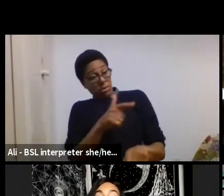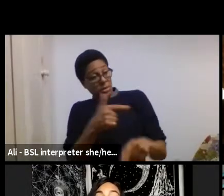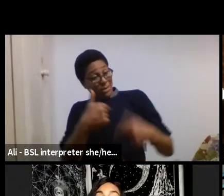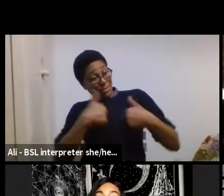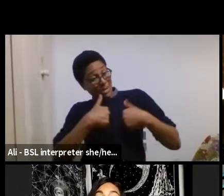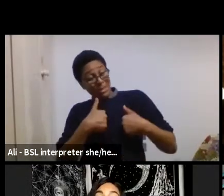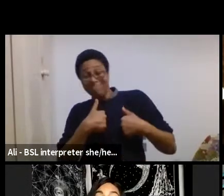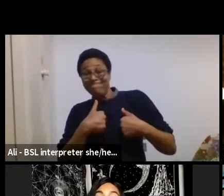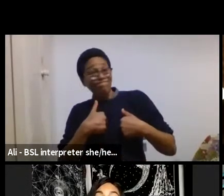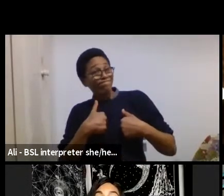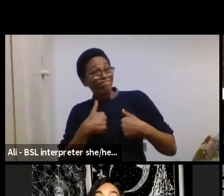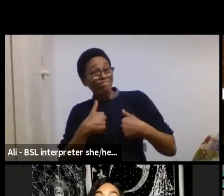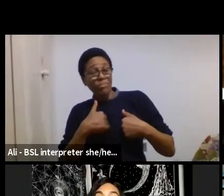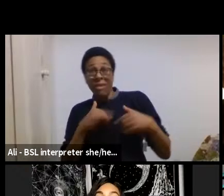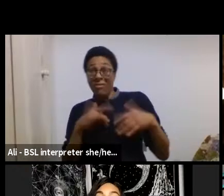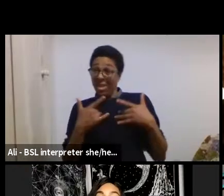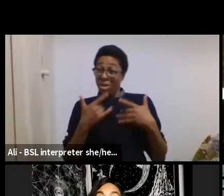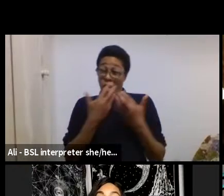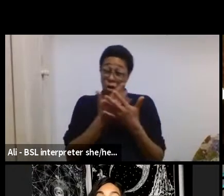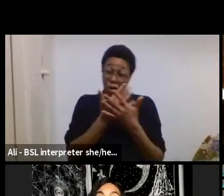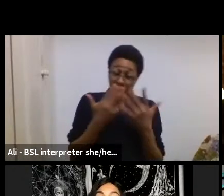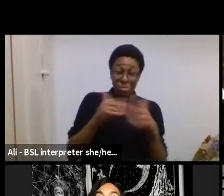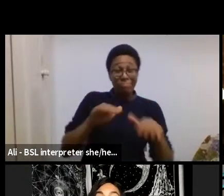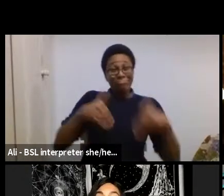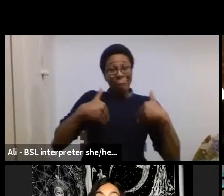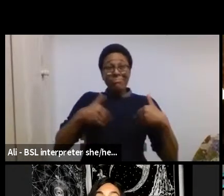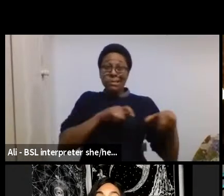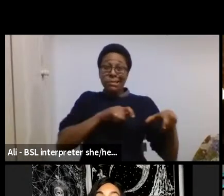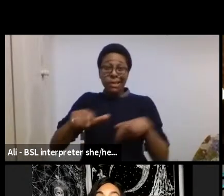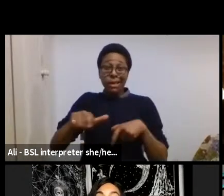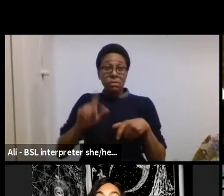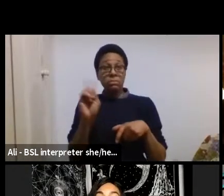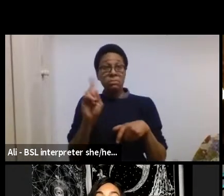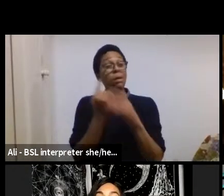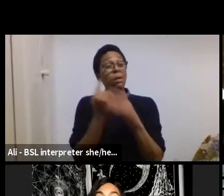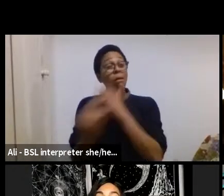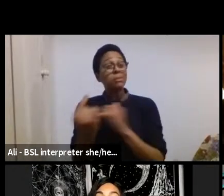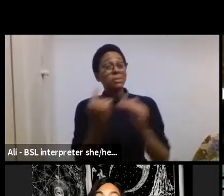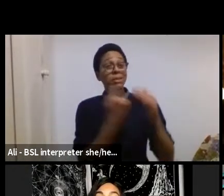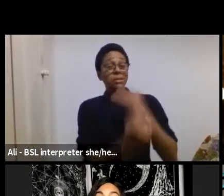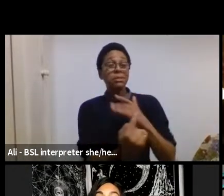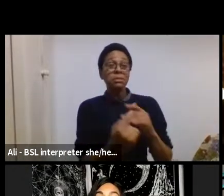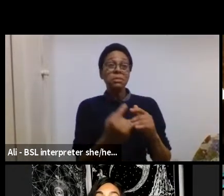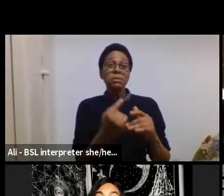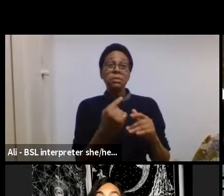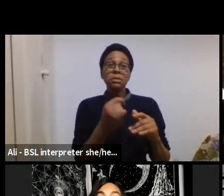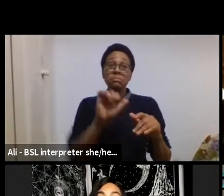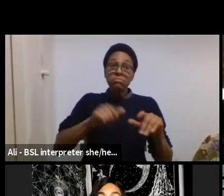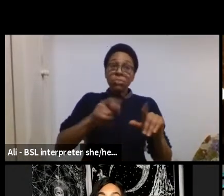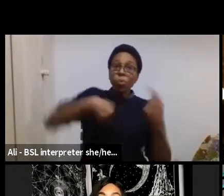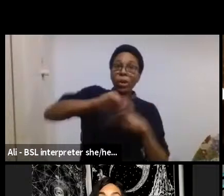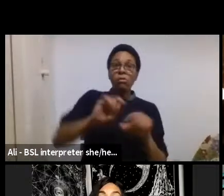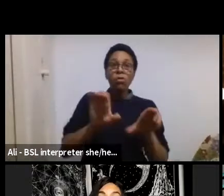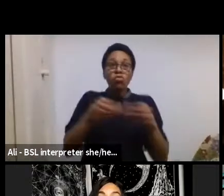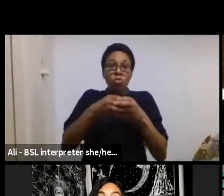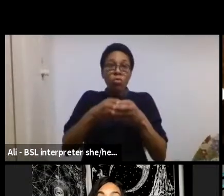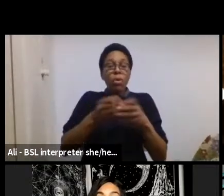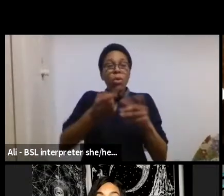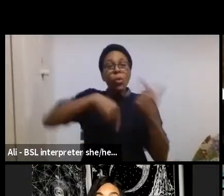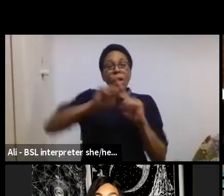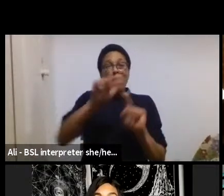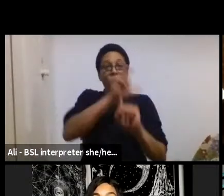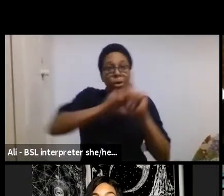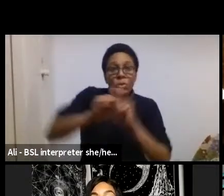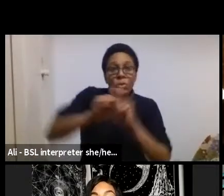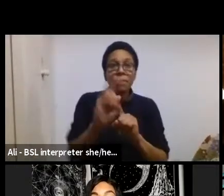we are still very isolated as you know, a group, a community, and it is hard to interact, like Yasmin was saying,